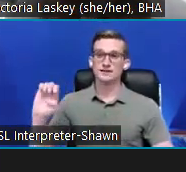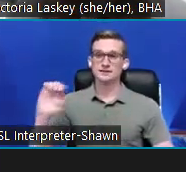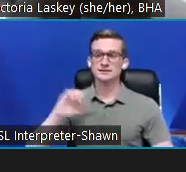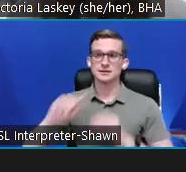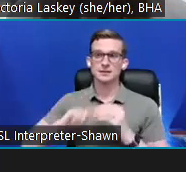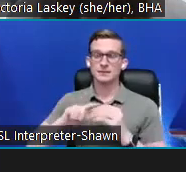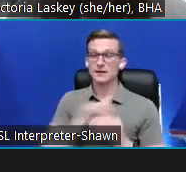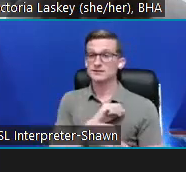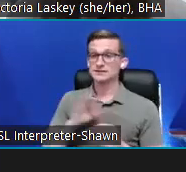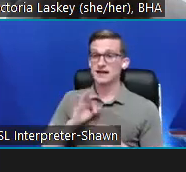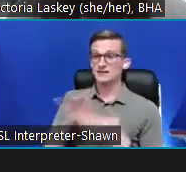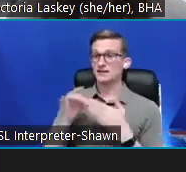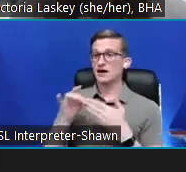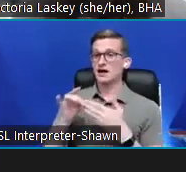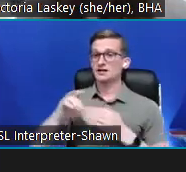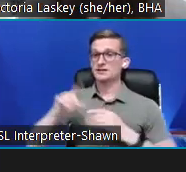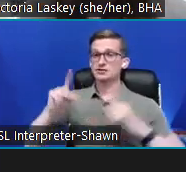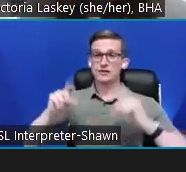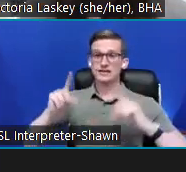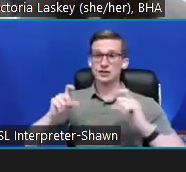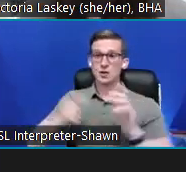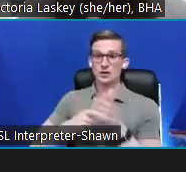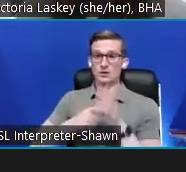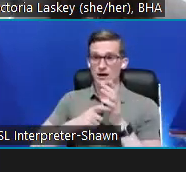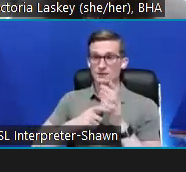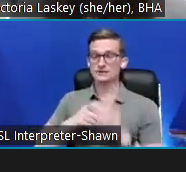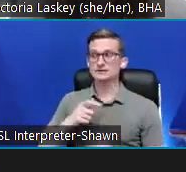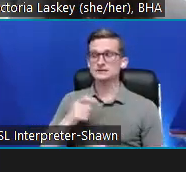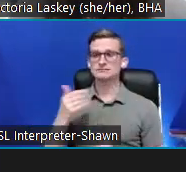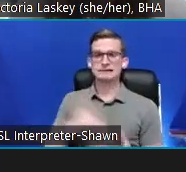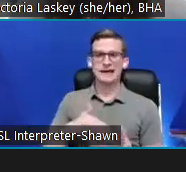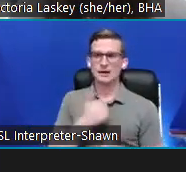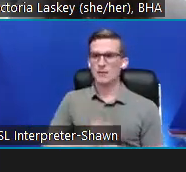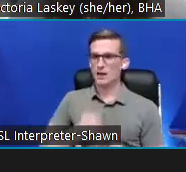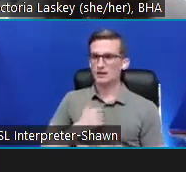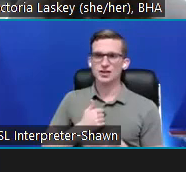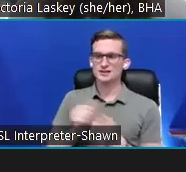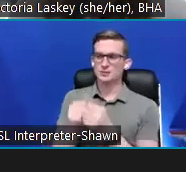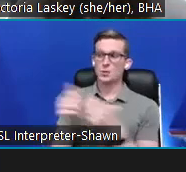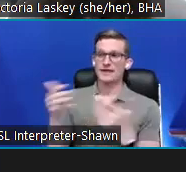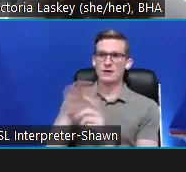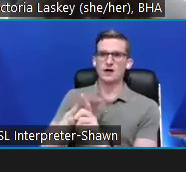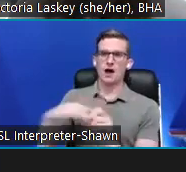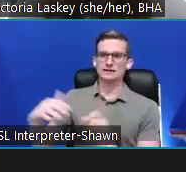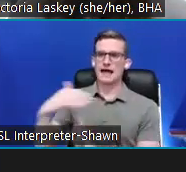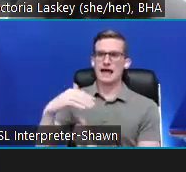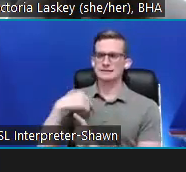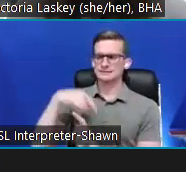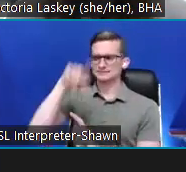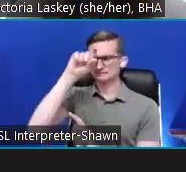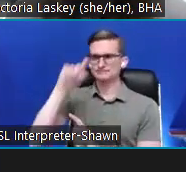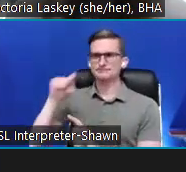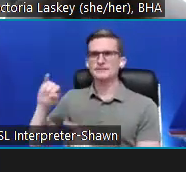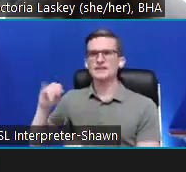ratio requirements. And again, apologies that reading this out of context. Jenny, could you clarify what section you're